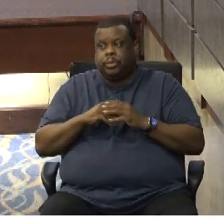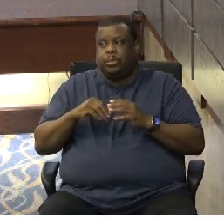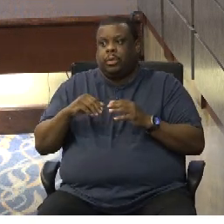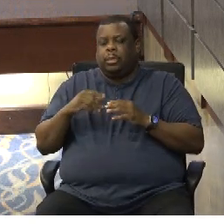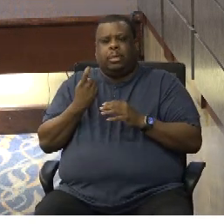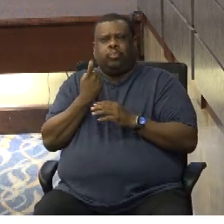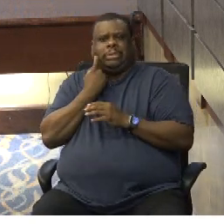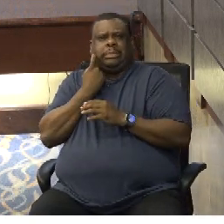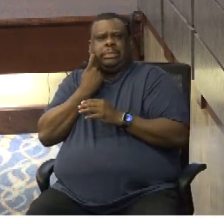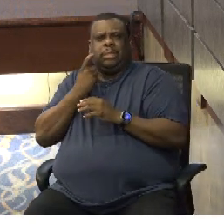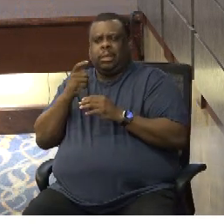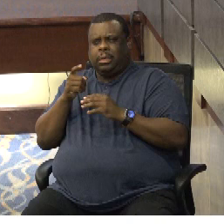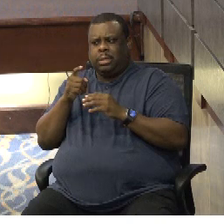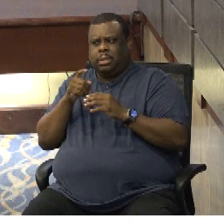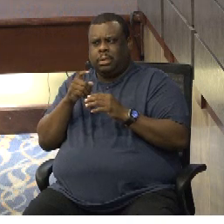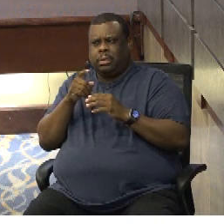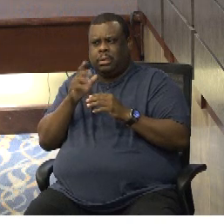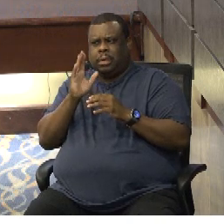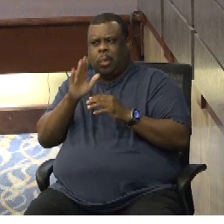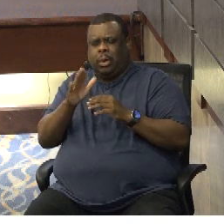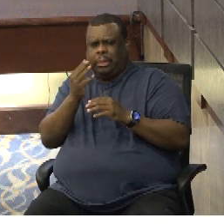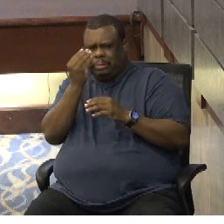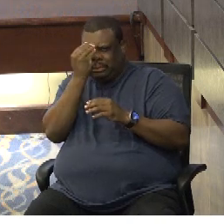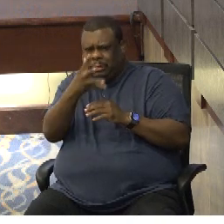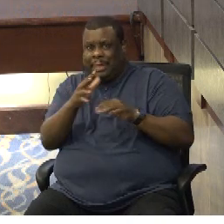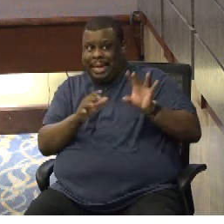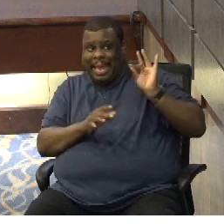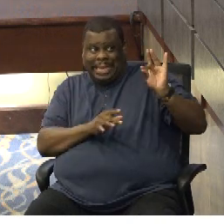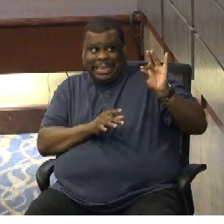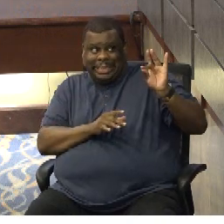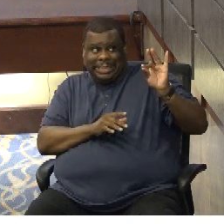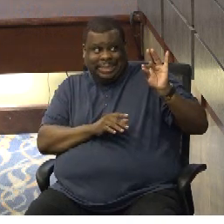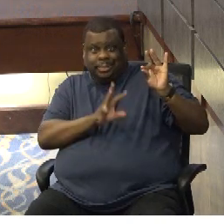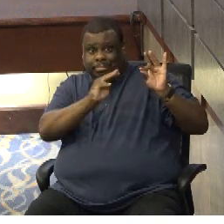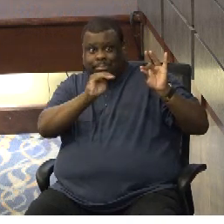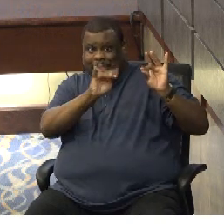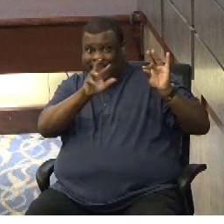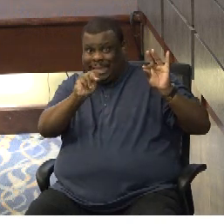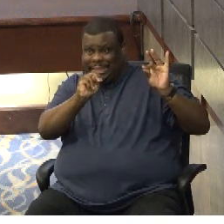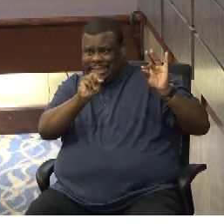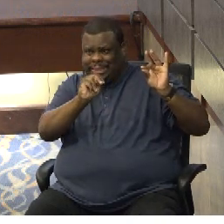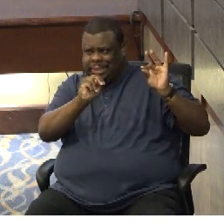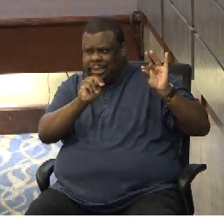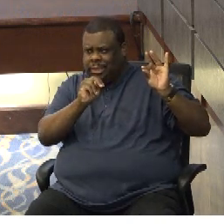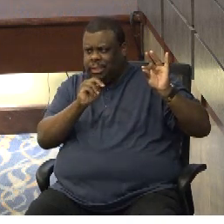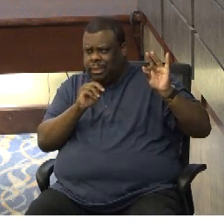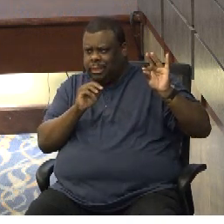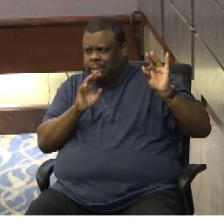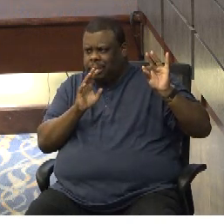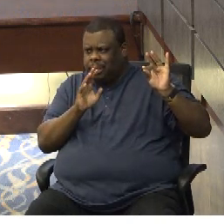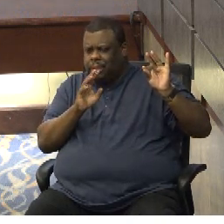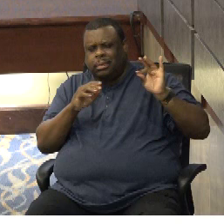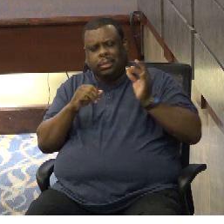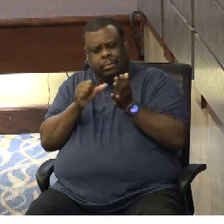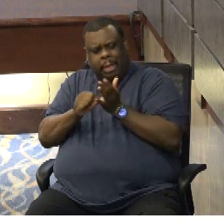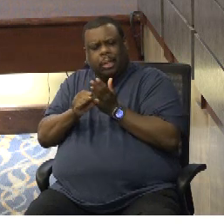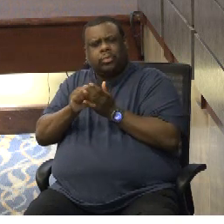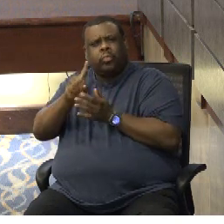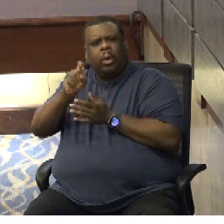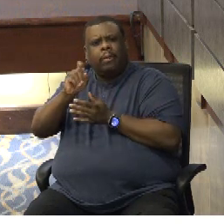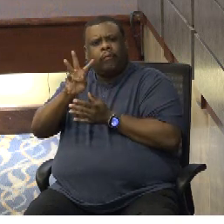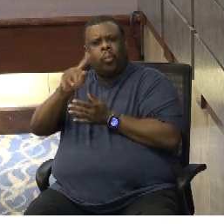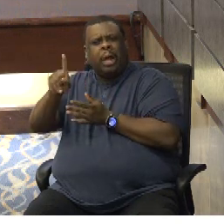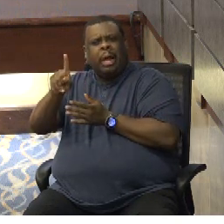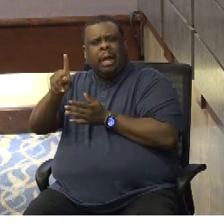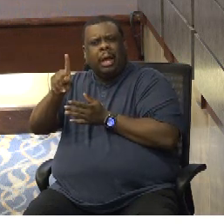in the preview of this, but I wanted to just make sure that the 8 million, I'm reconciling from page 140 to page